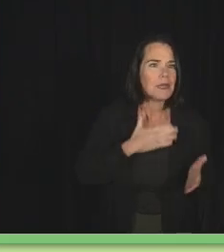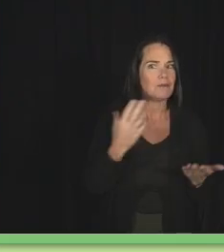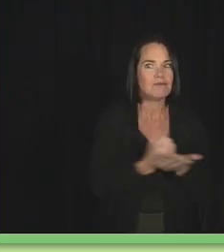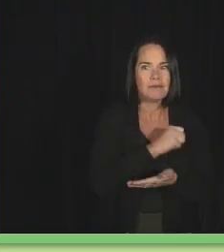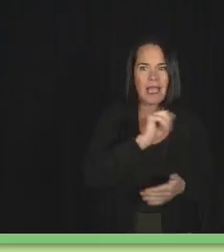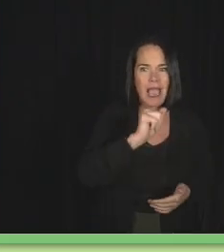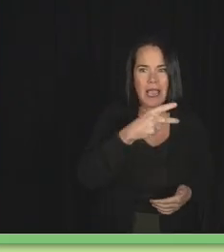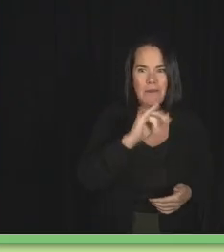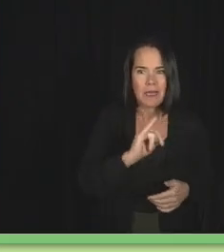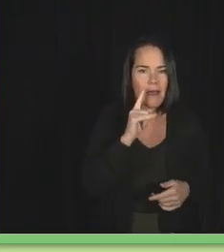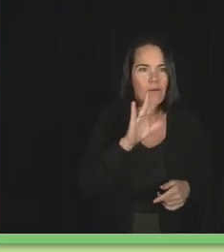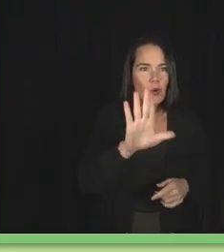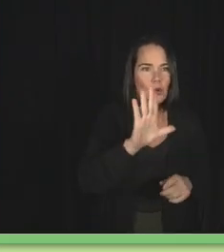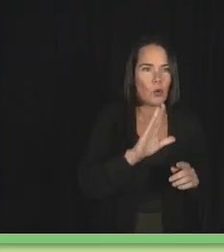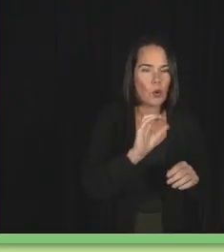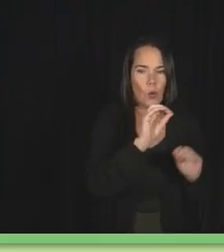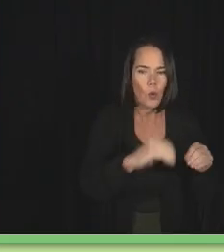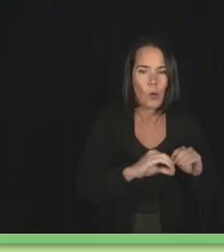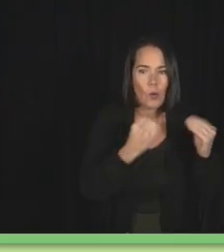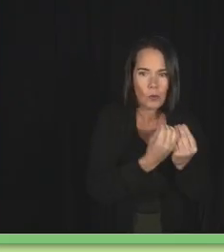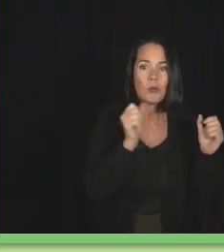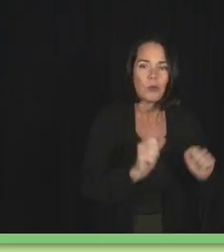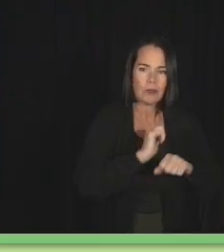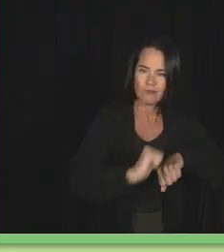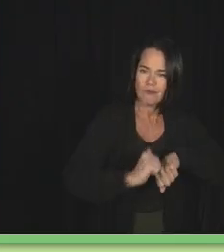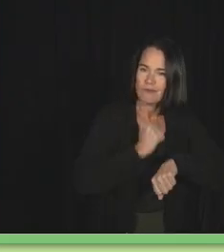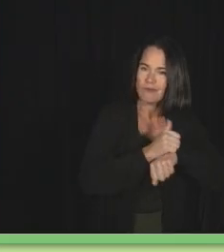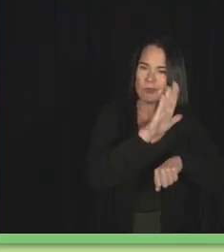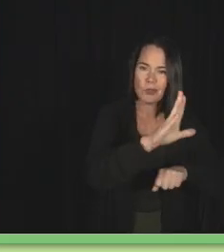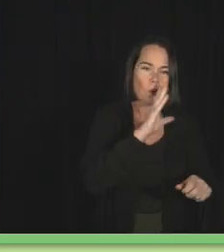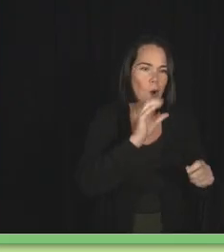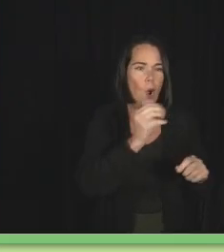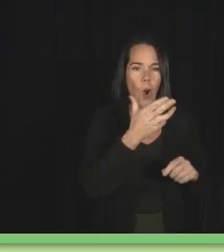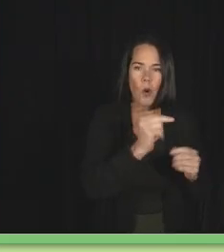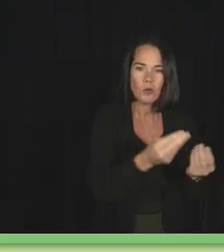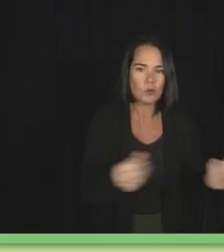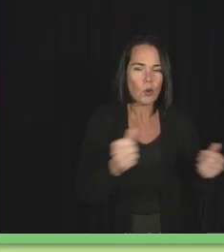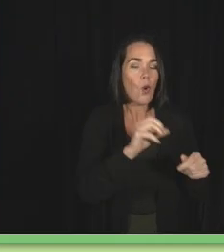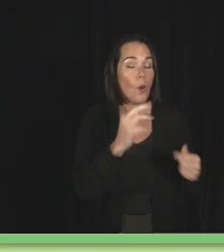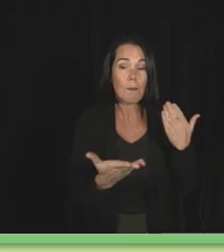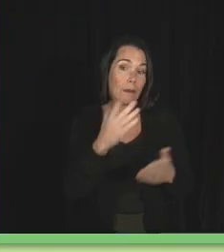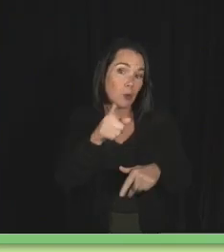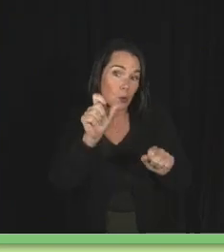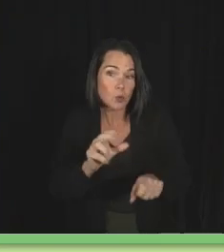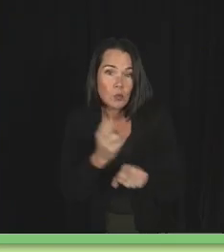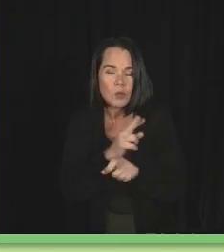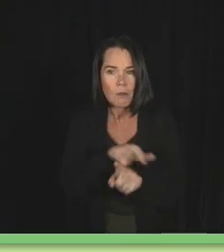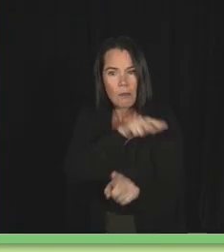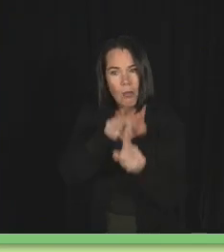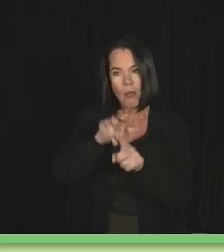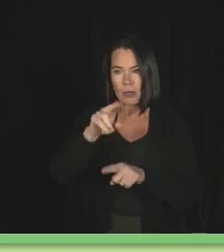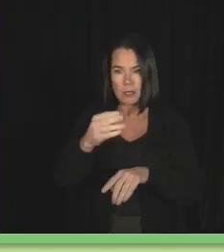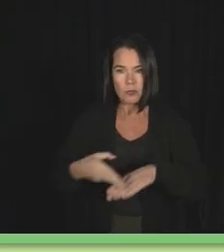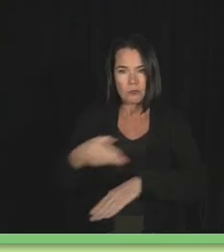in containerization. You can build your own solution, or you can use the plugins to enhance